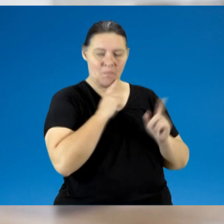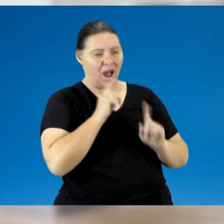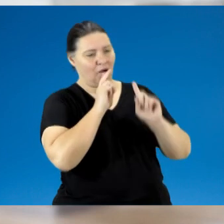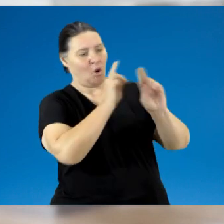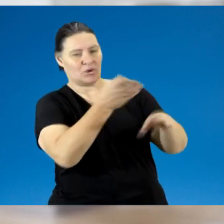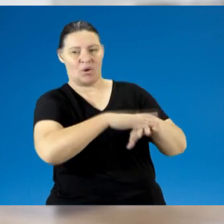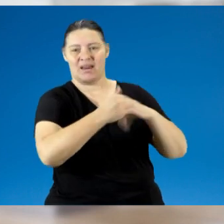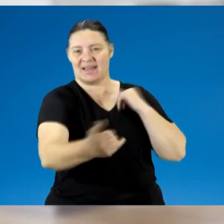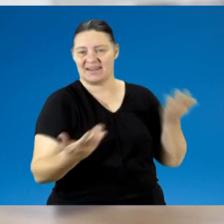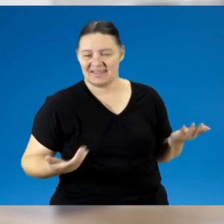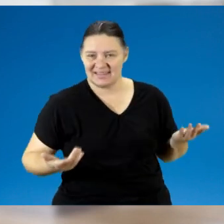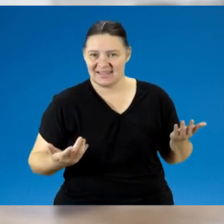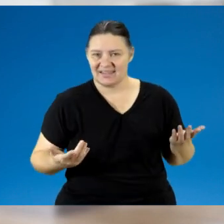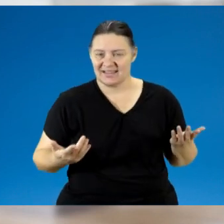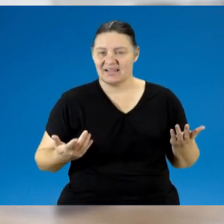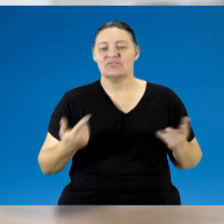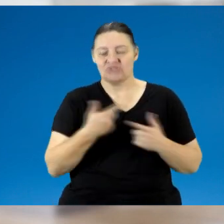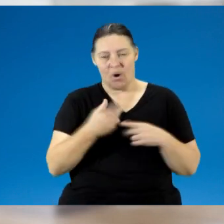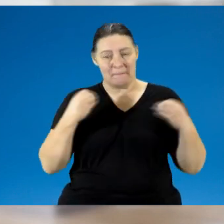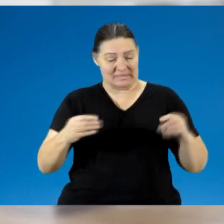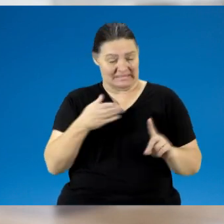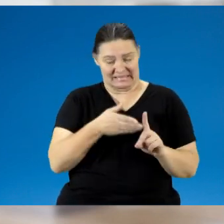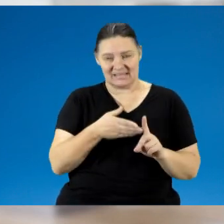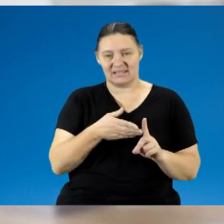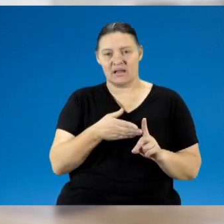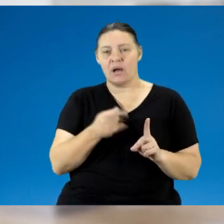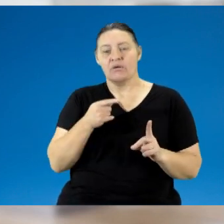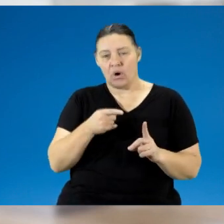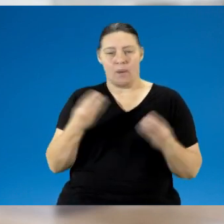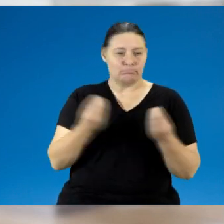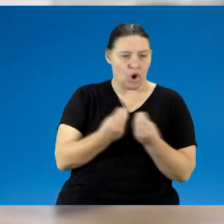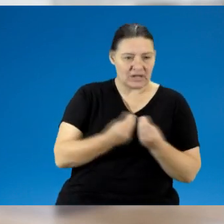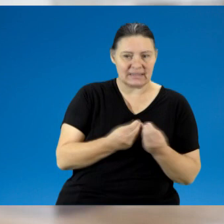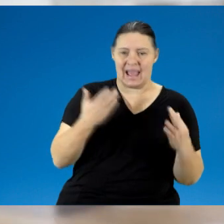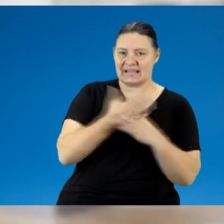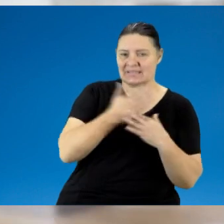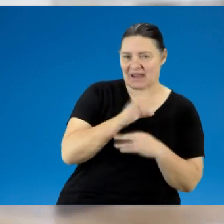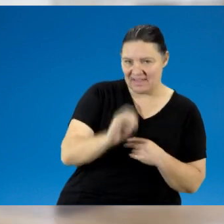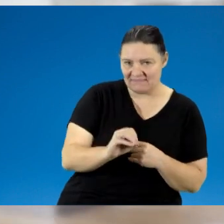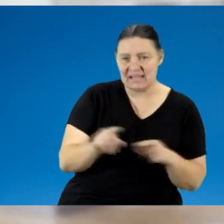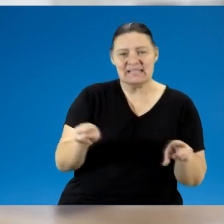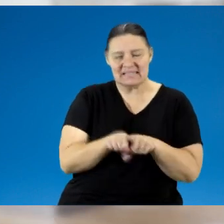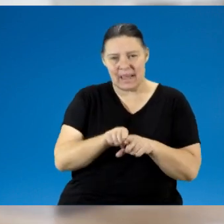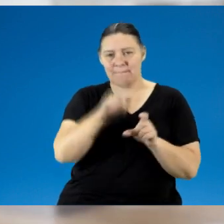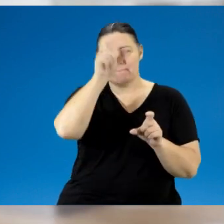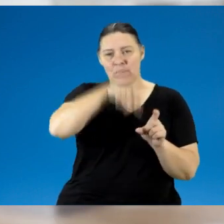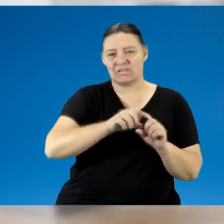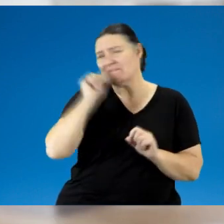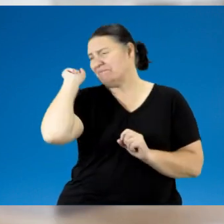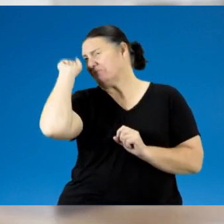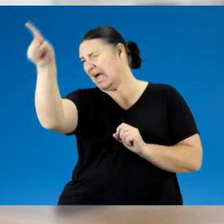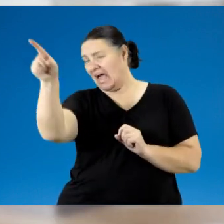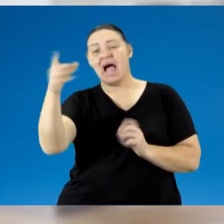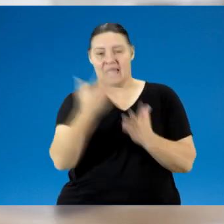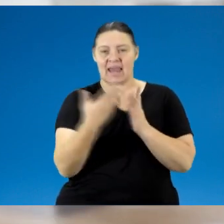to only rely on customers that are only here around your business, but making sure that your products are accessible even to the person who's